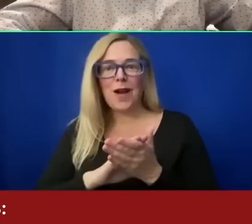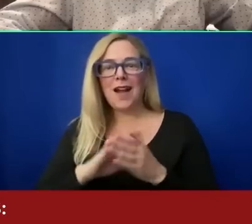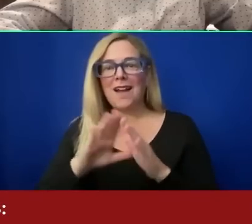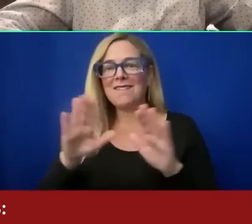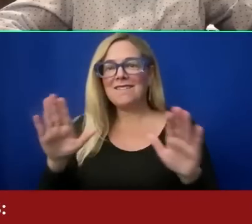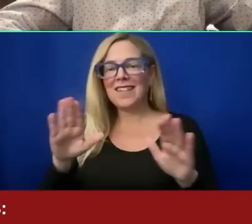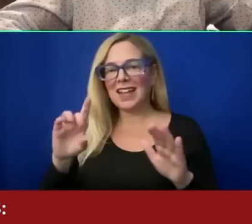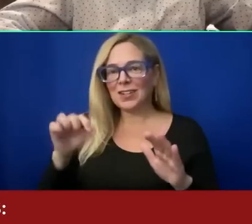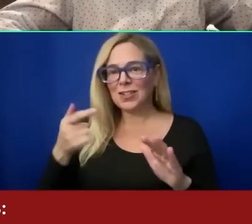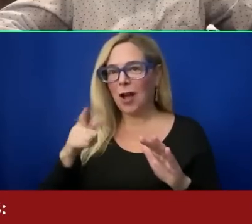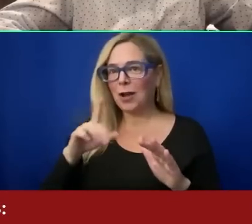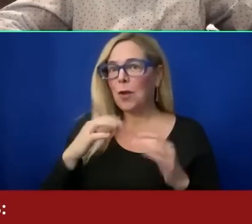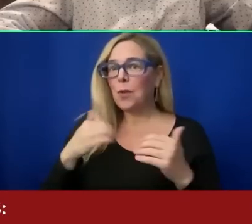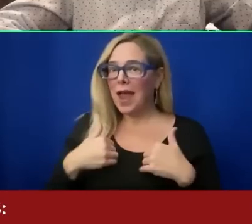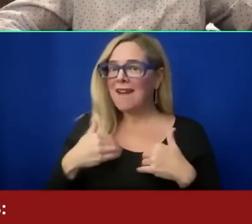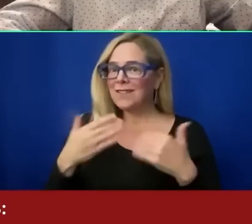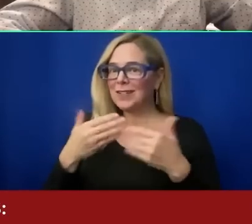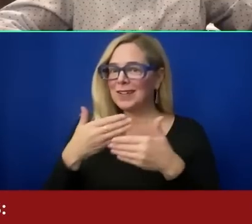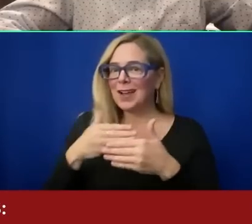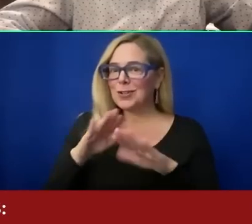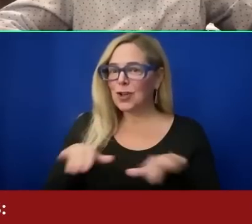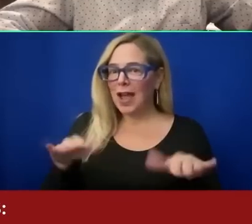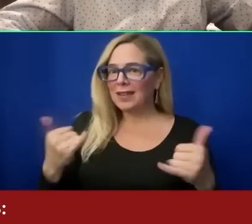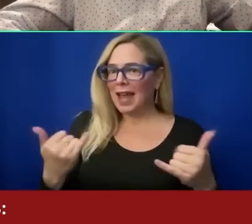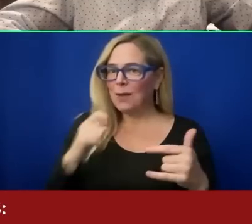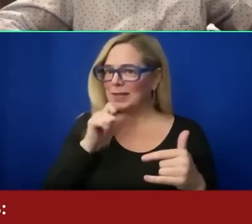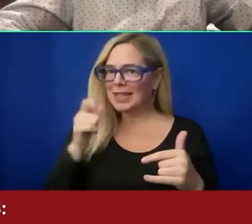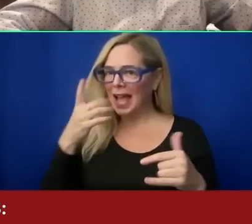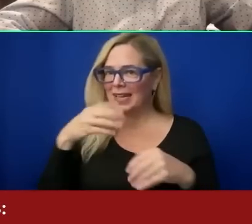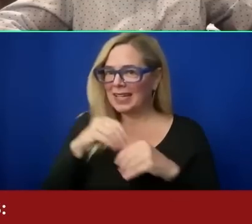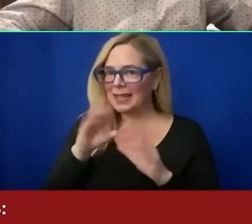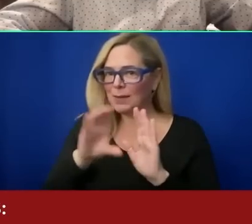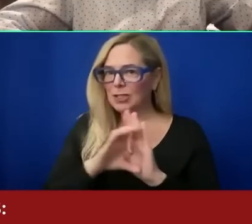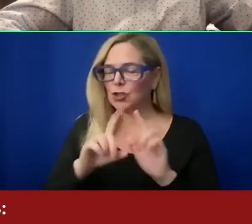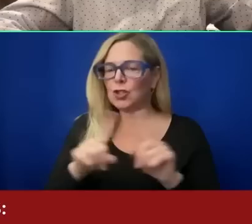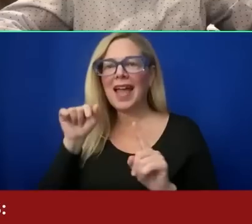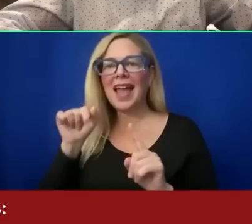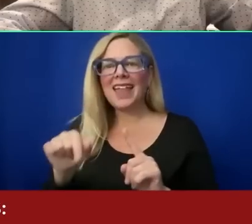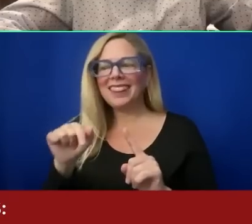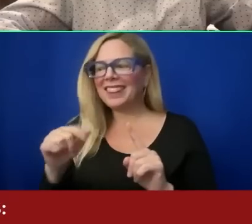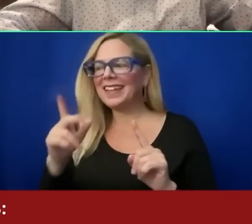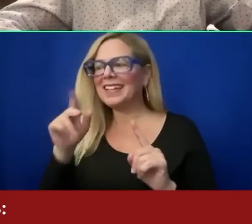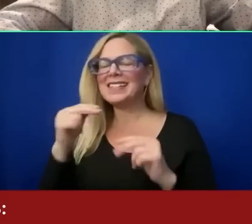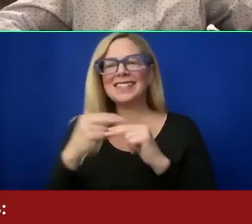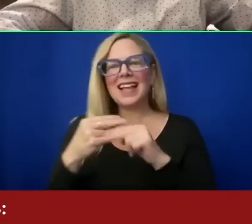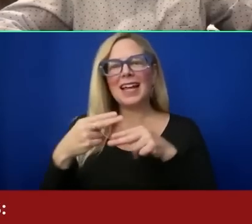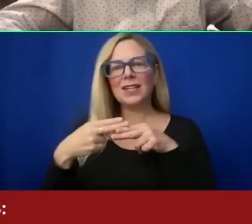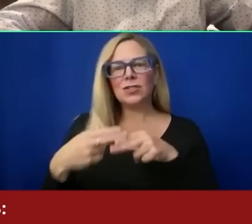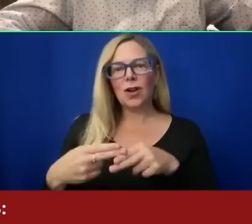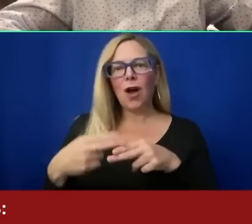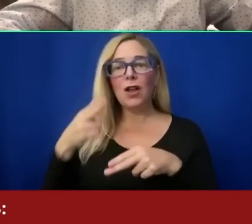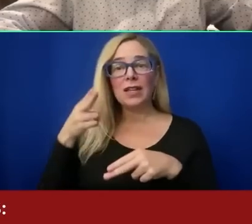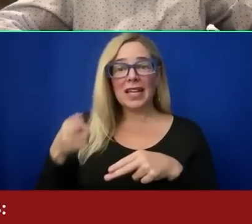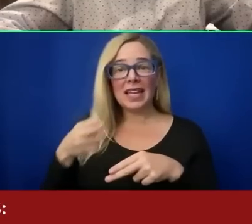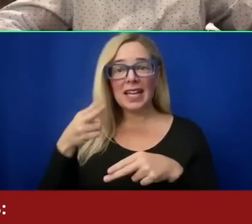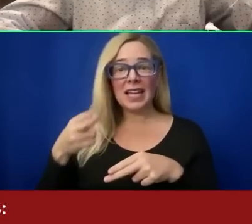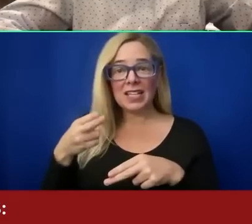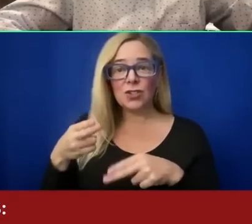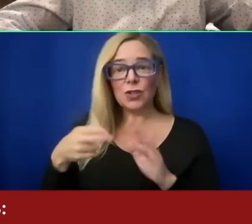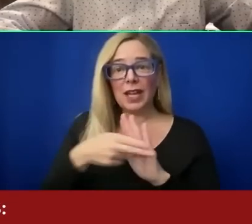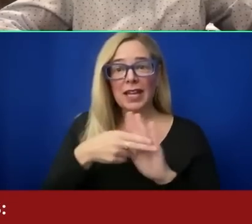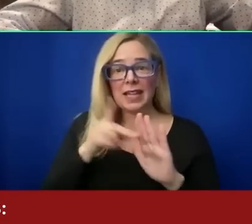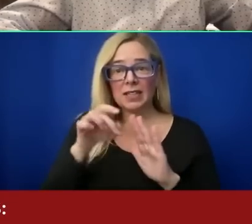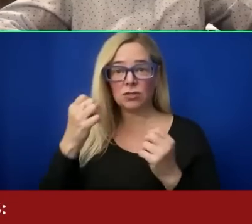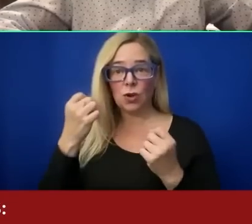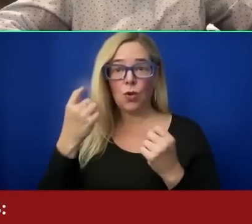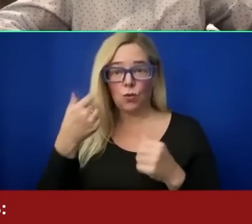pictured in that image. And this slide is titled History and Diagnosis. So as a reminder, I am a transgender man. I